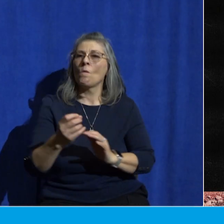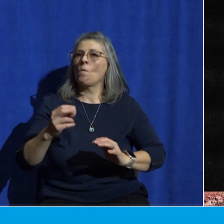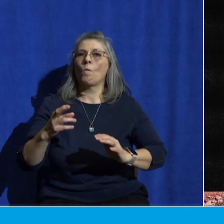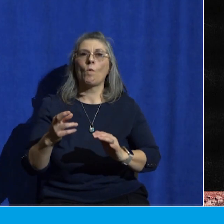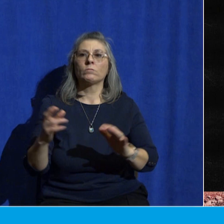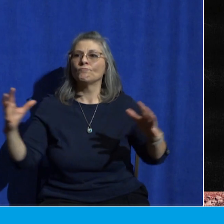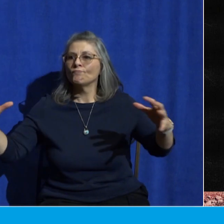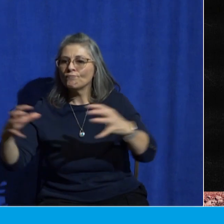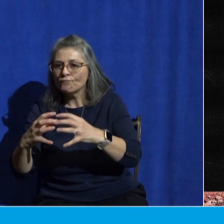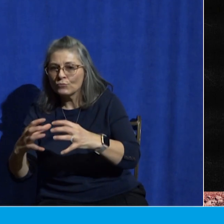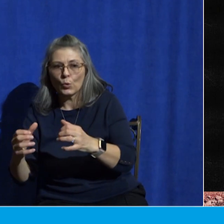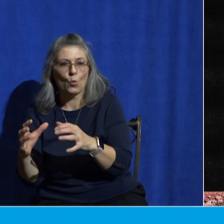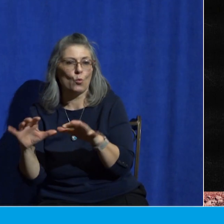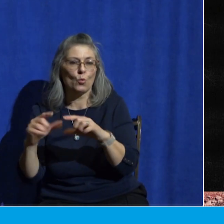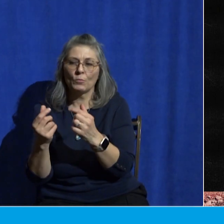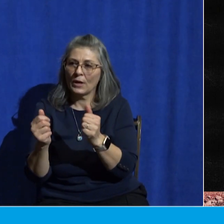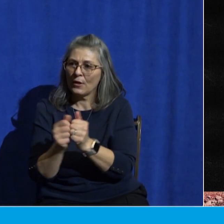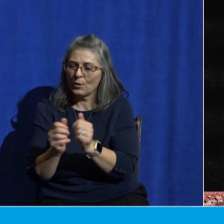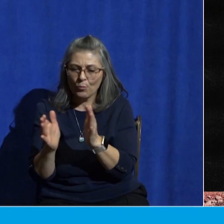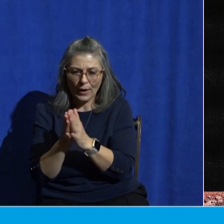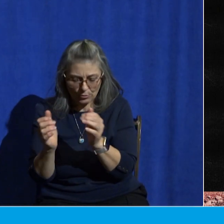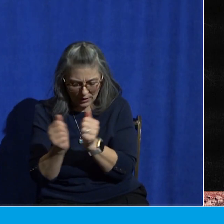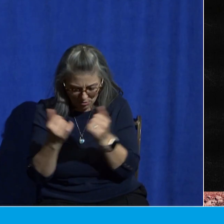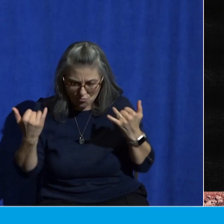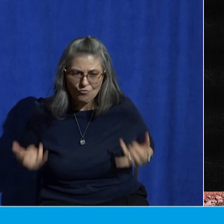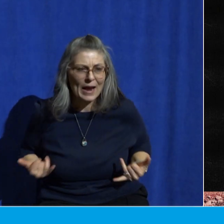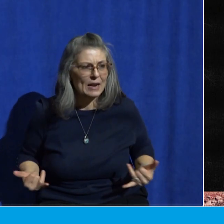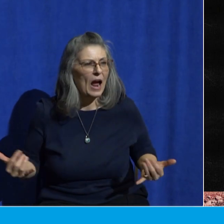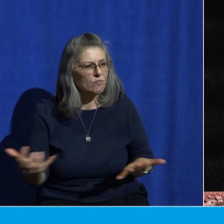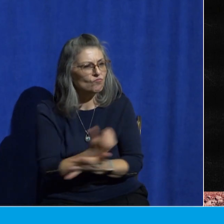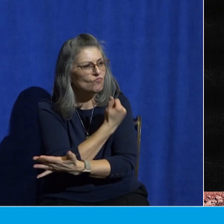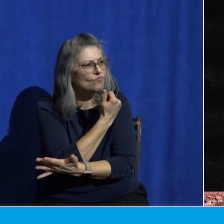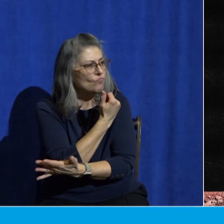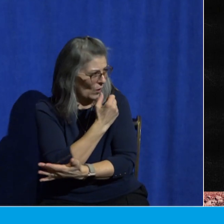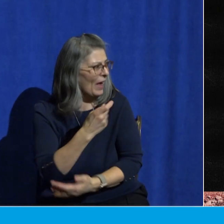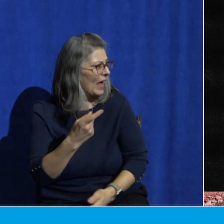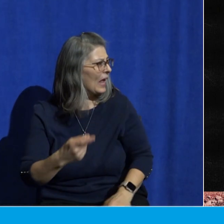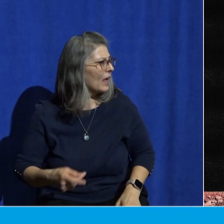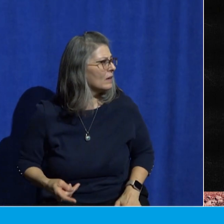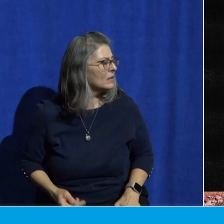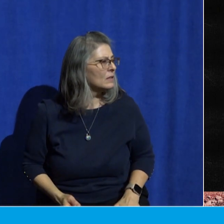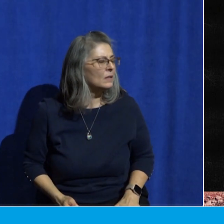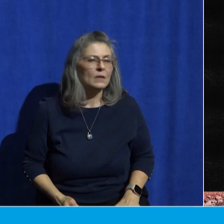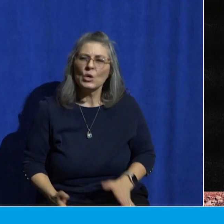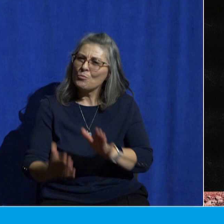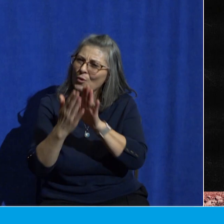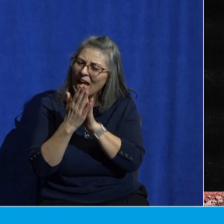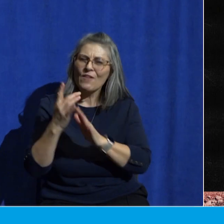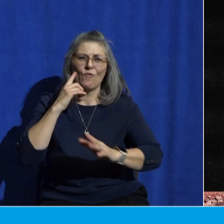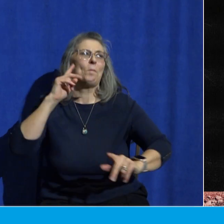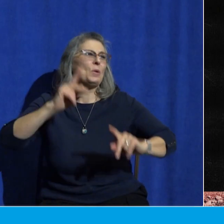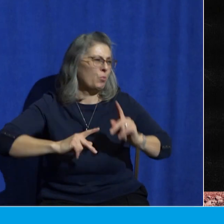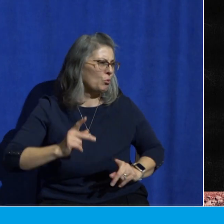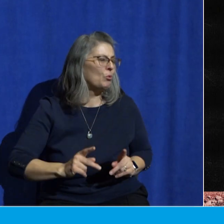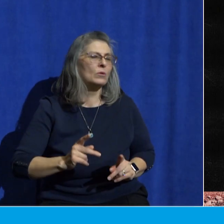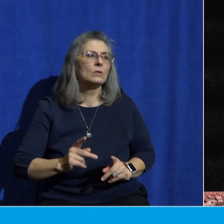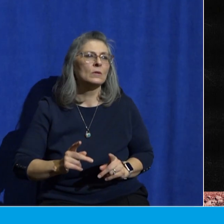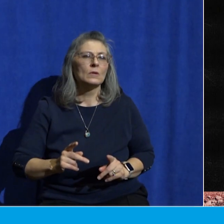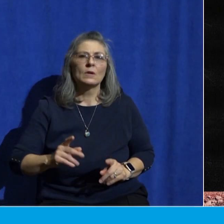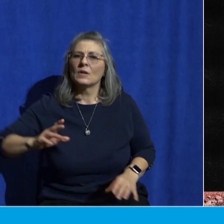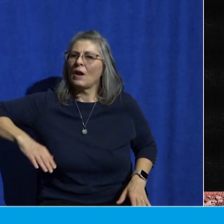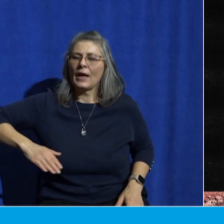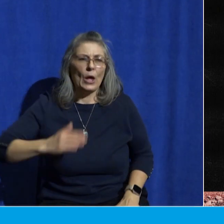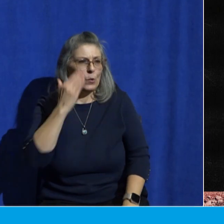get together and start praying right now. Just dive in, praying, interceding for people who don't know